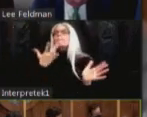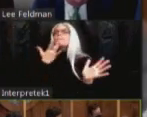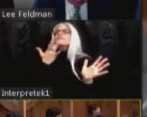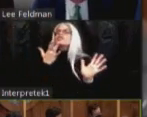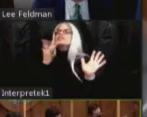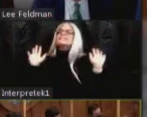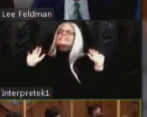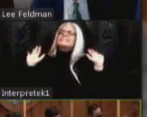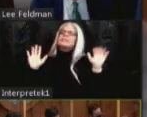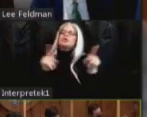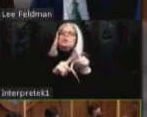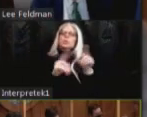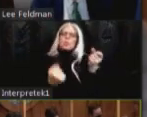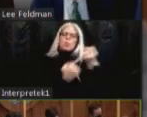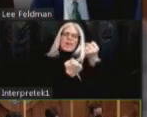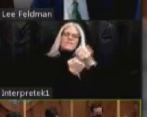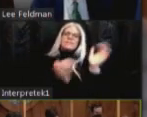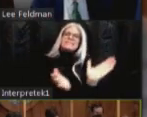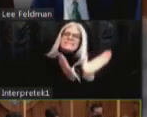behavior. And